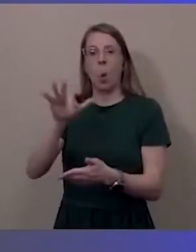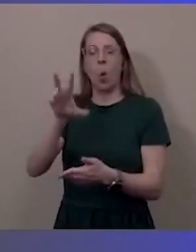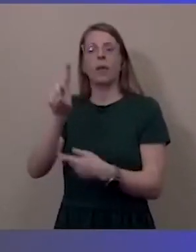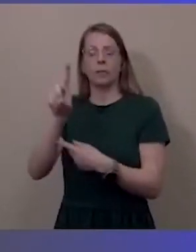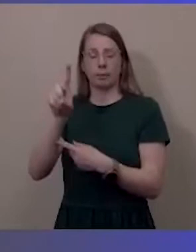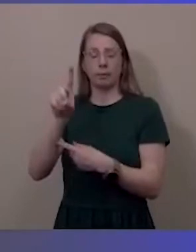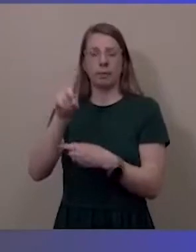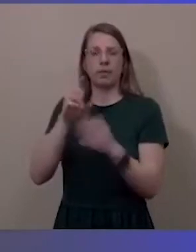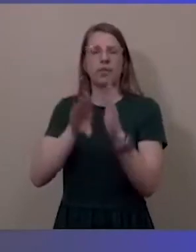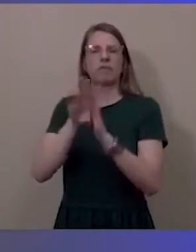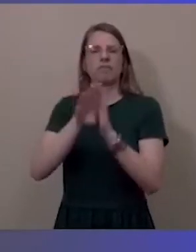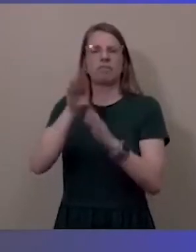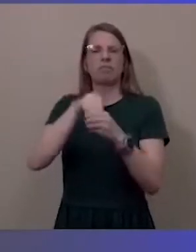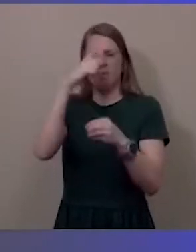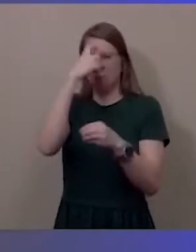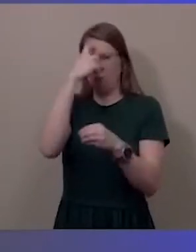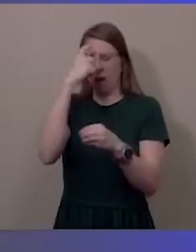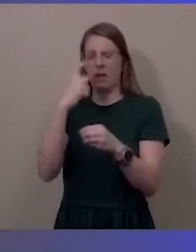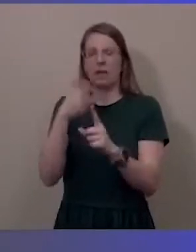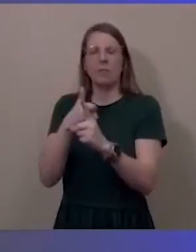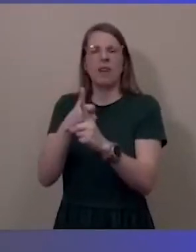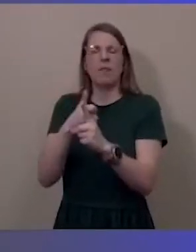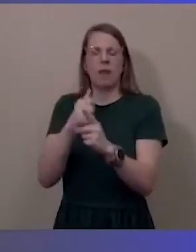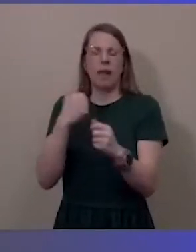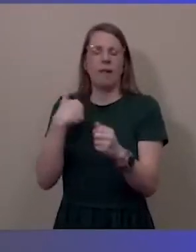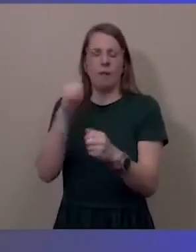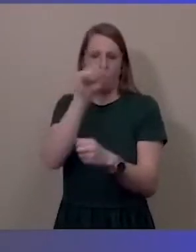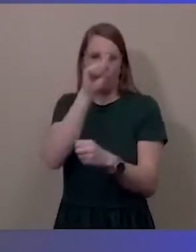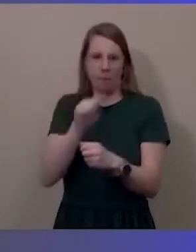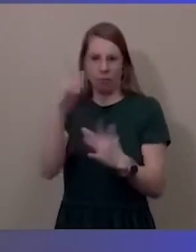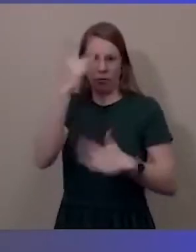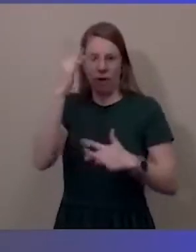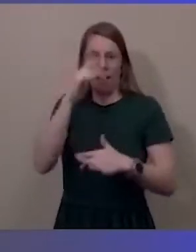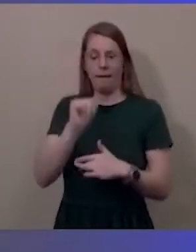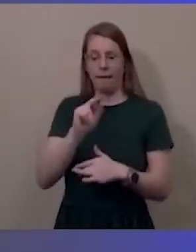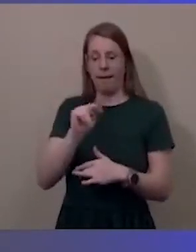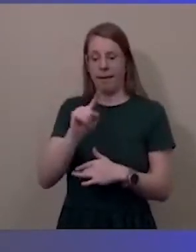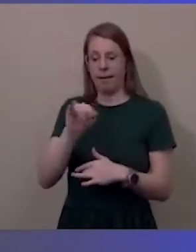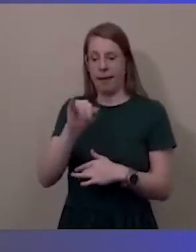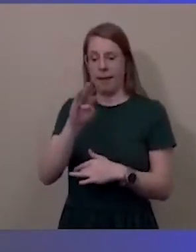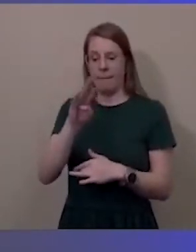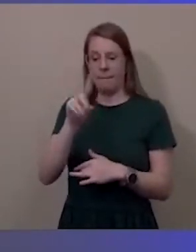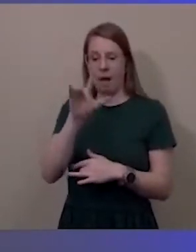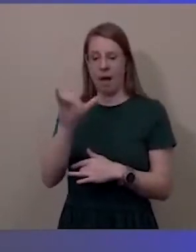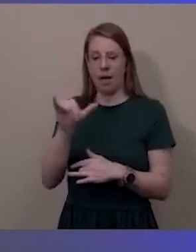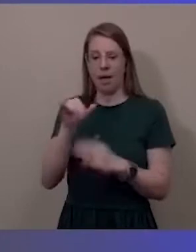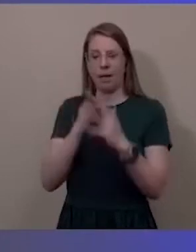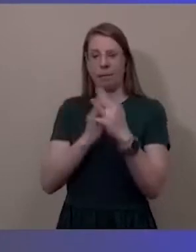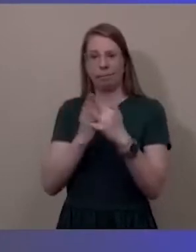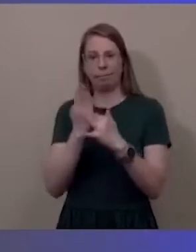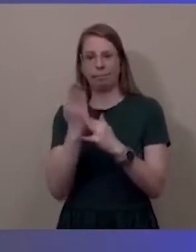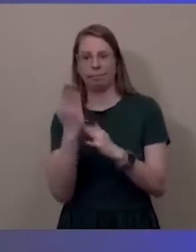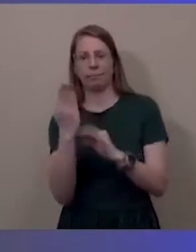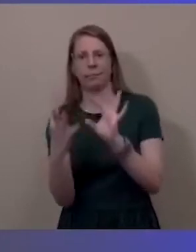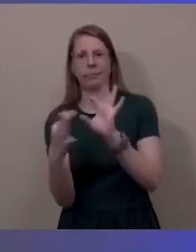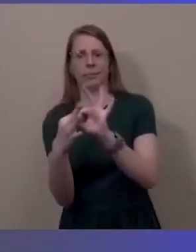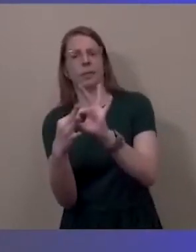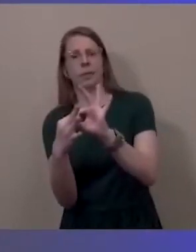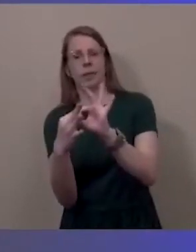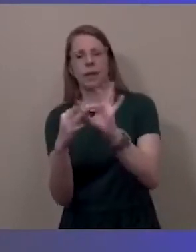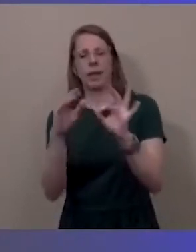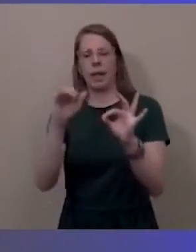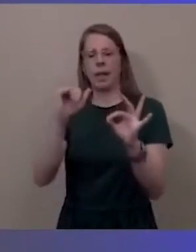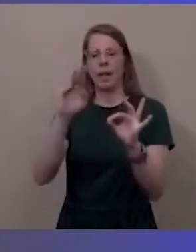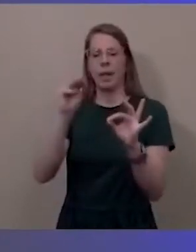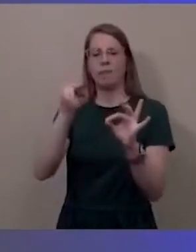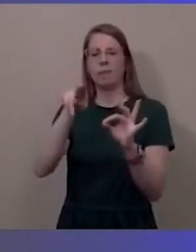the brain of somebody with Alzheimer's disease. And what this antibody does is crosses into the brain, sticks to the amyloid, and then the immune system pulls the amyloid